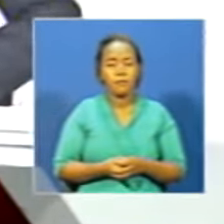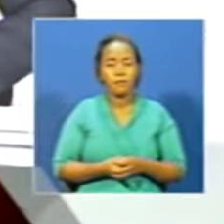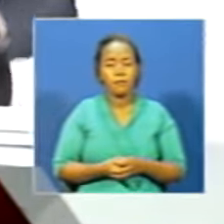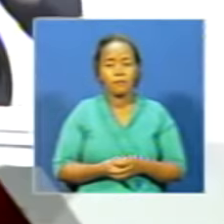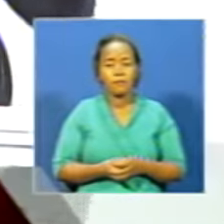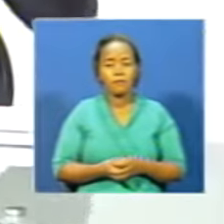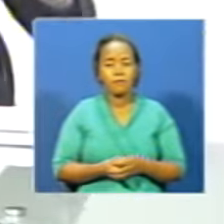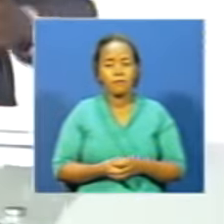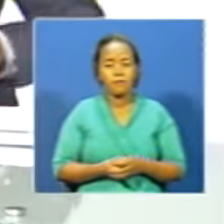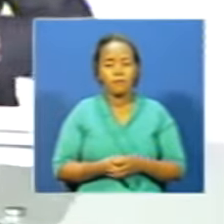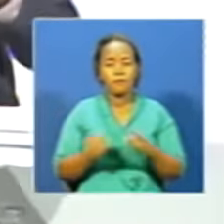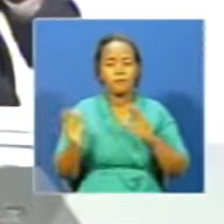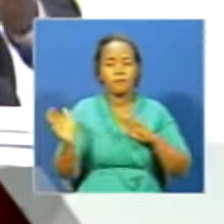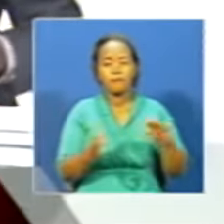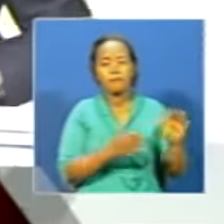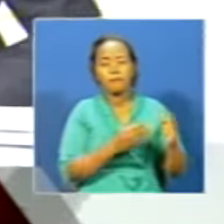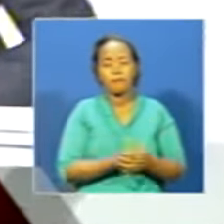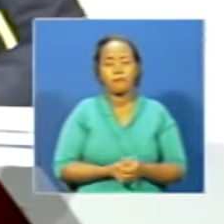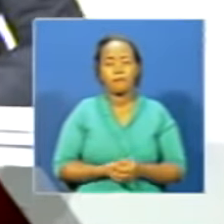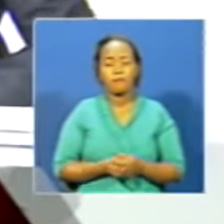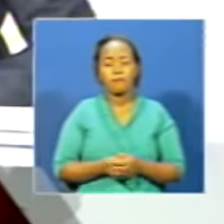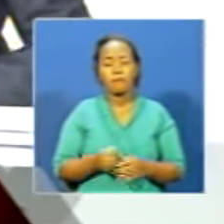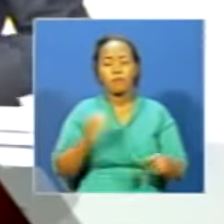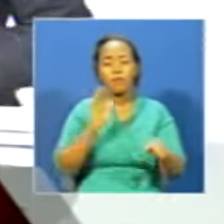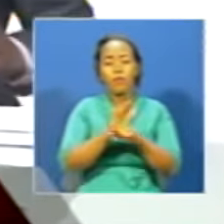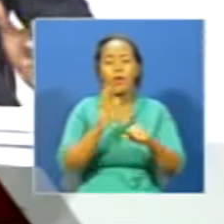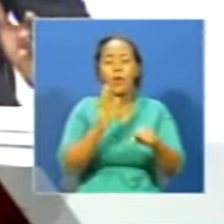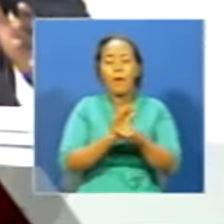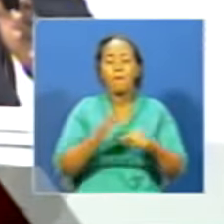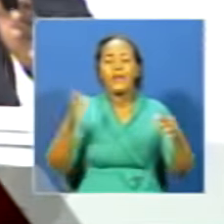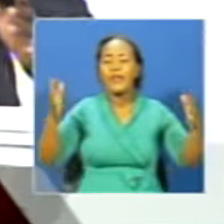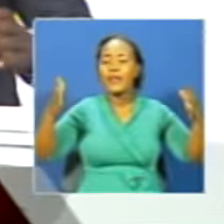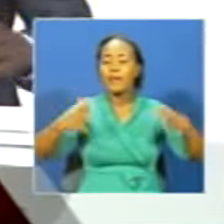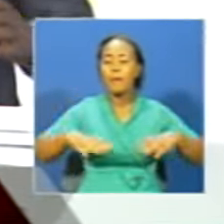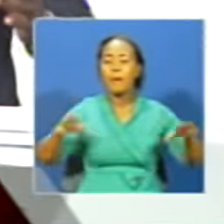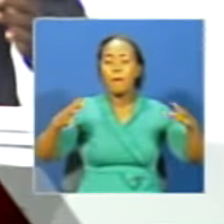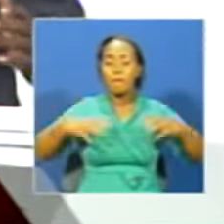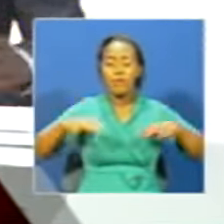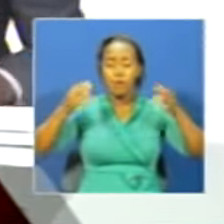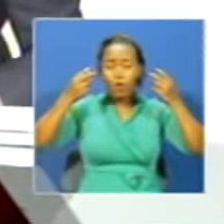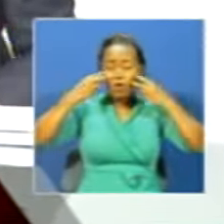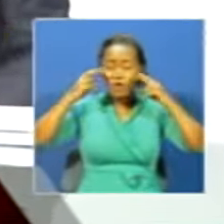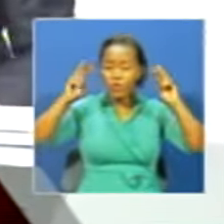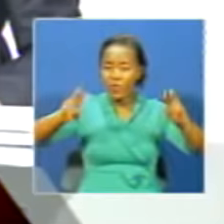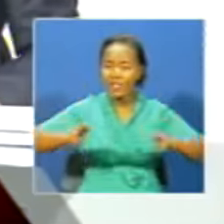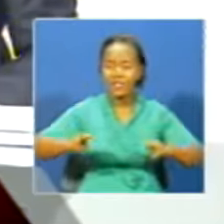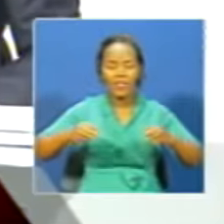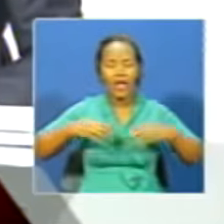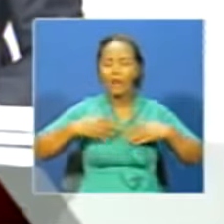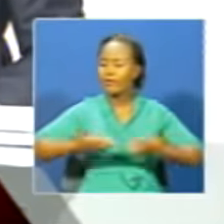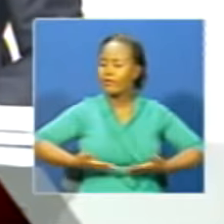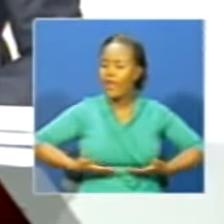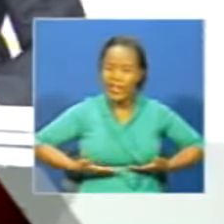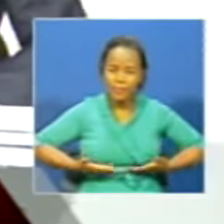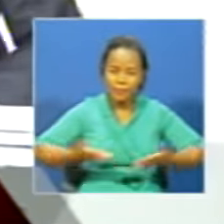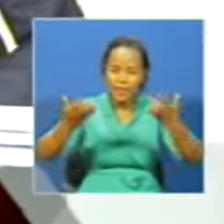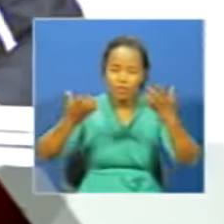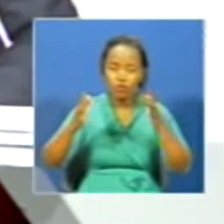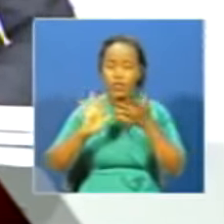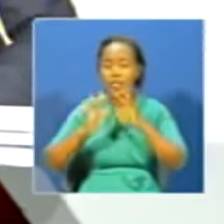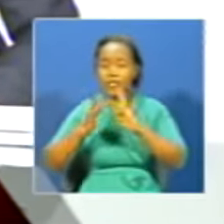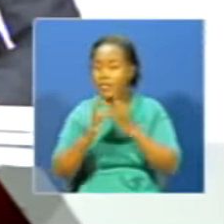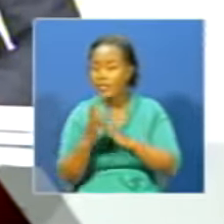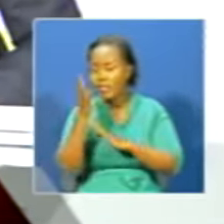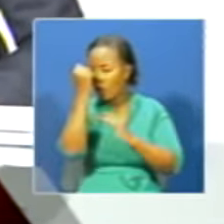Now, millions of Kenya Broadcasting Corporation viewers have taken to the social media to laud the new